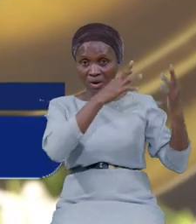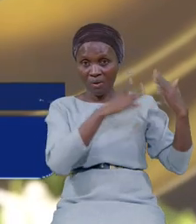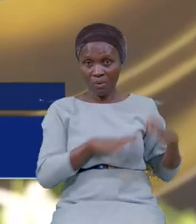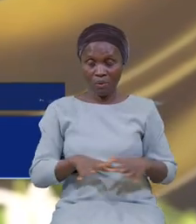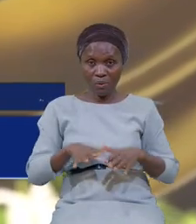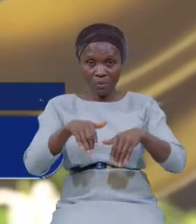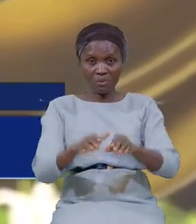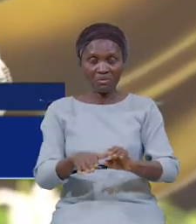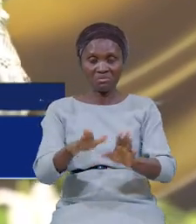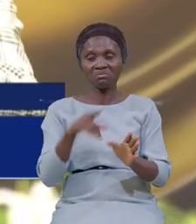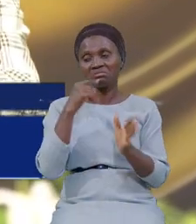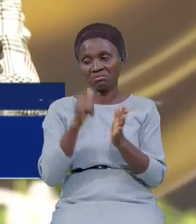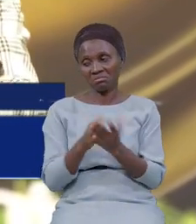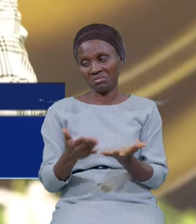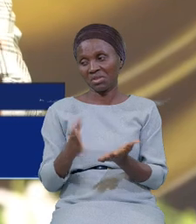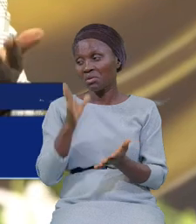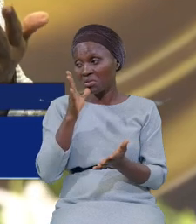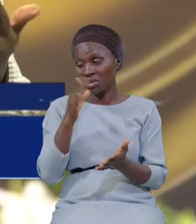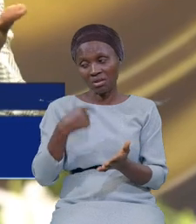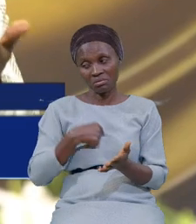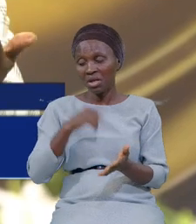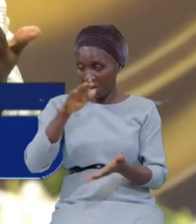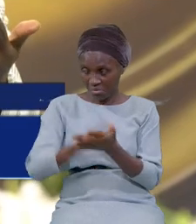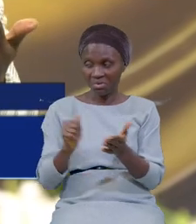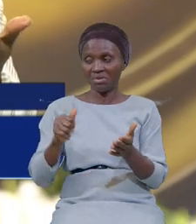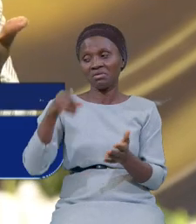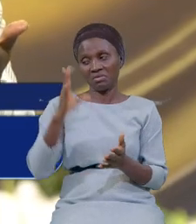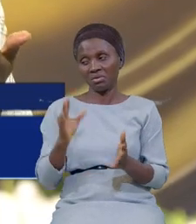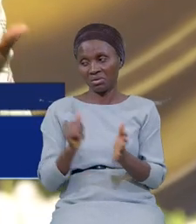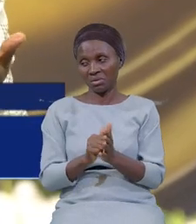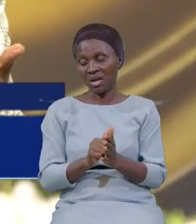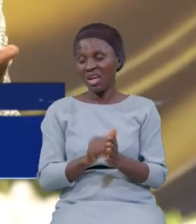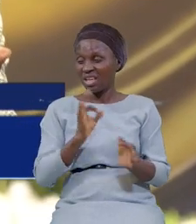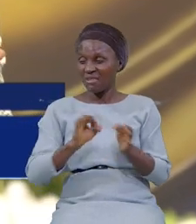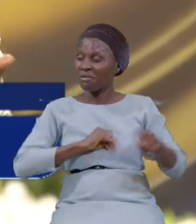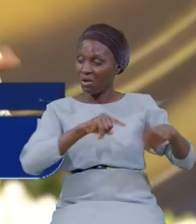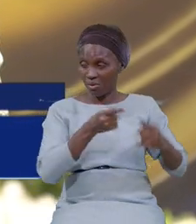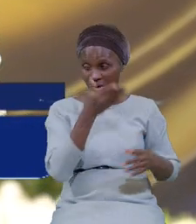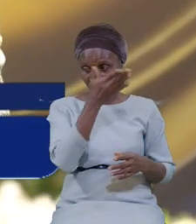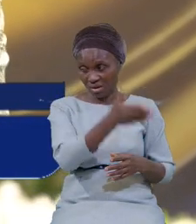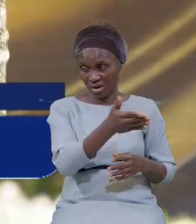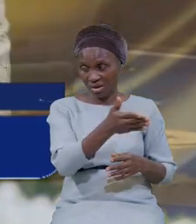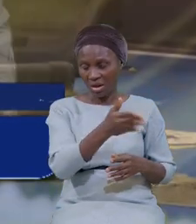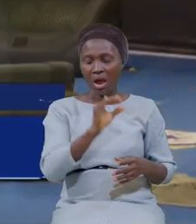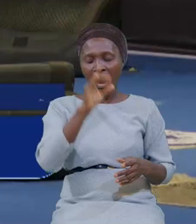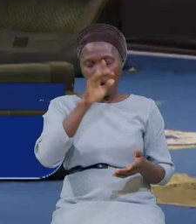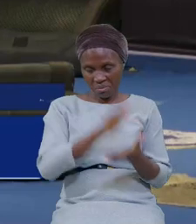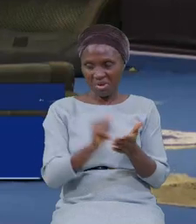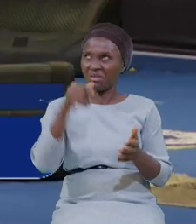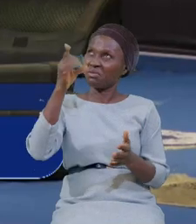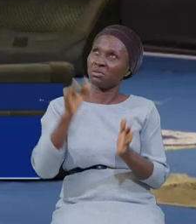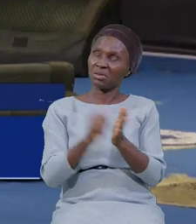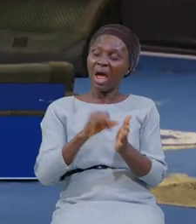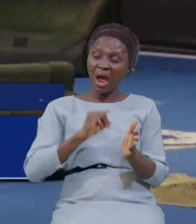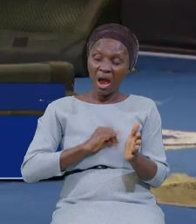trusting God that I will bring this, my brother, younger brother, back to